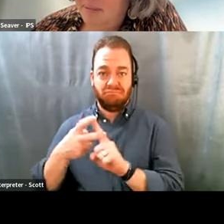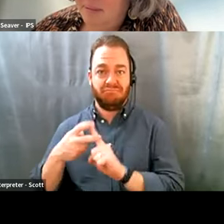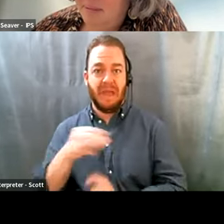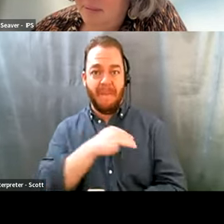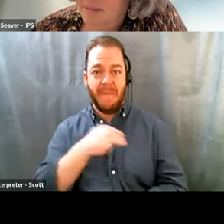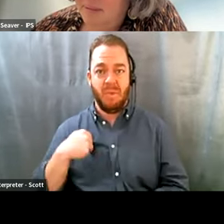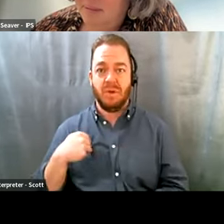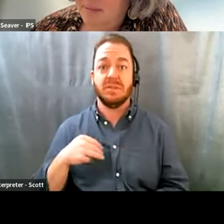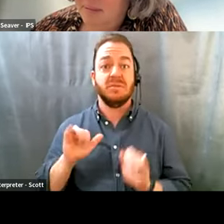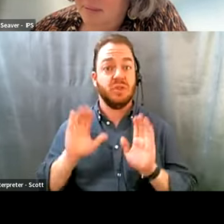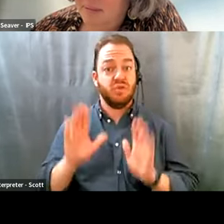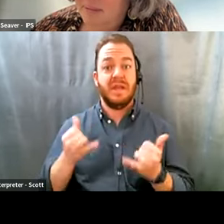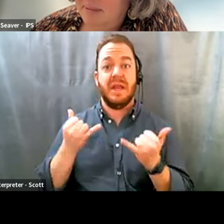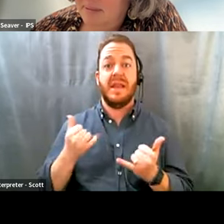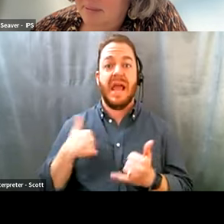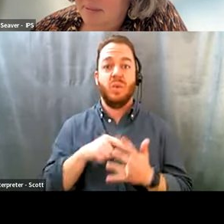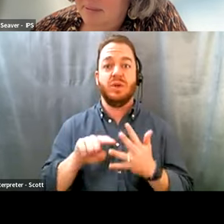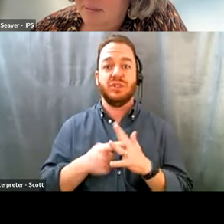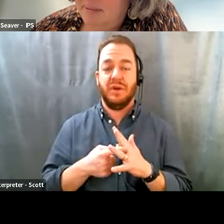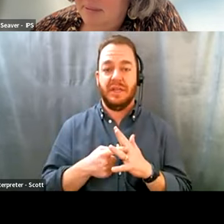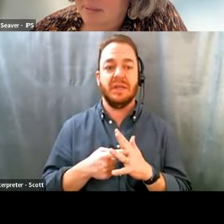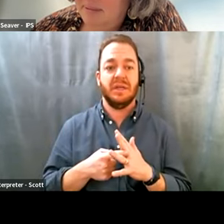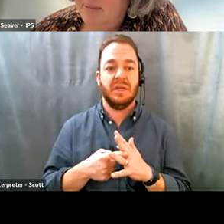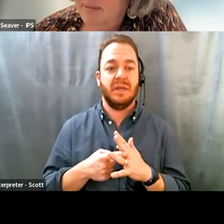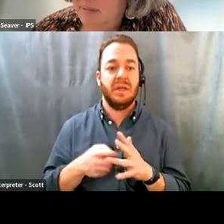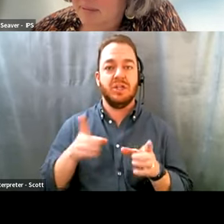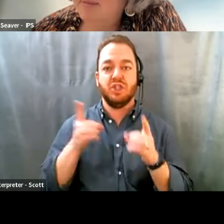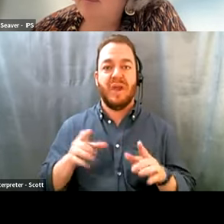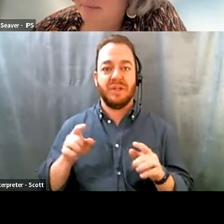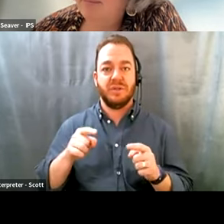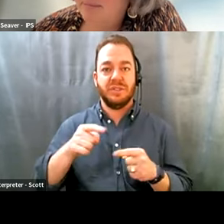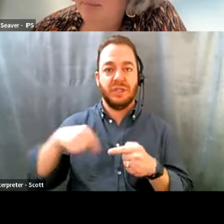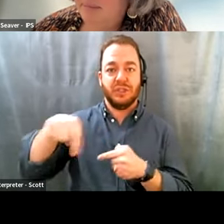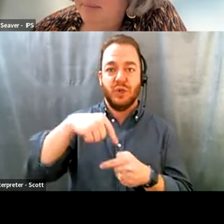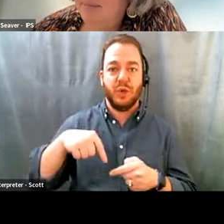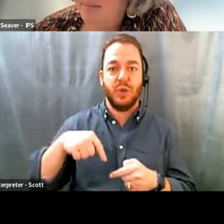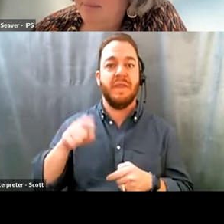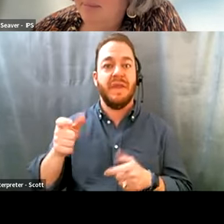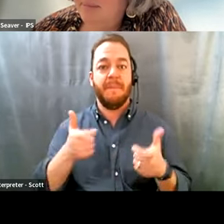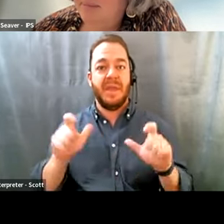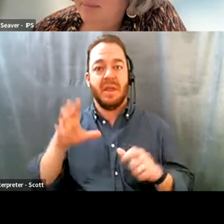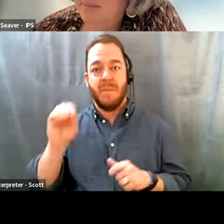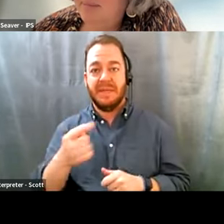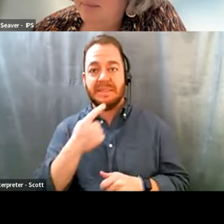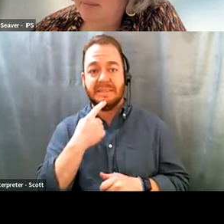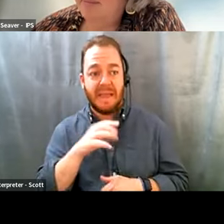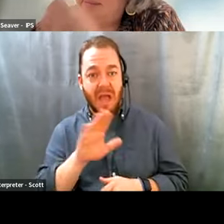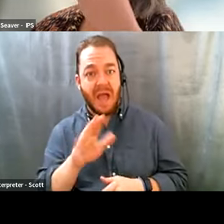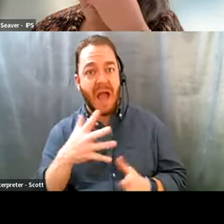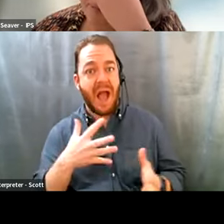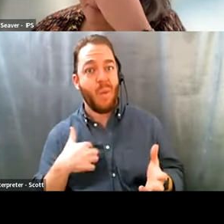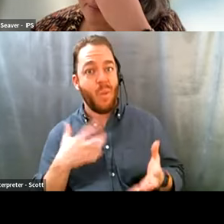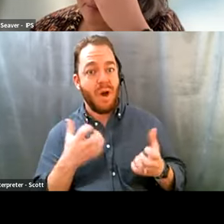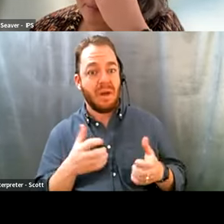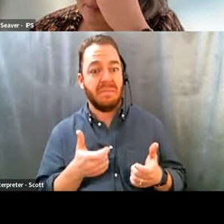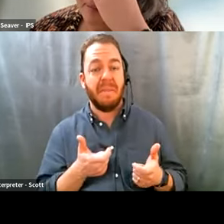is great. But now we're starting a director's circle because they're big companies who are saying, hey, I want to be a